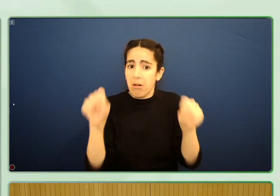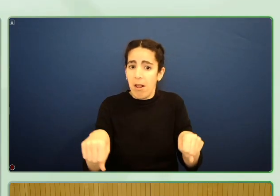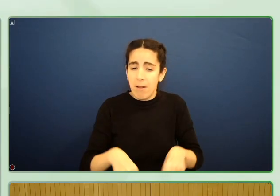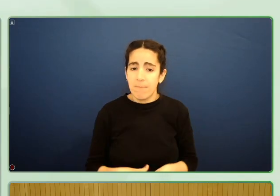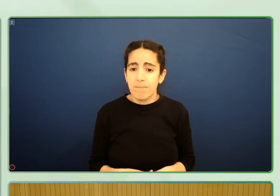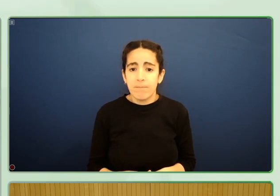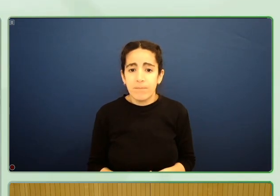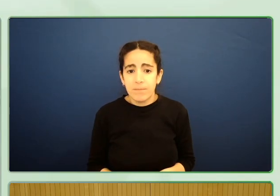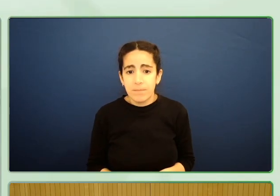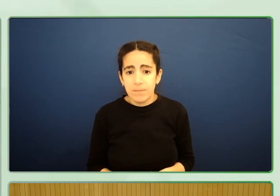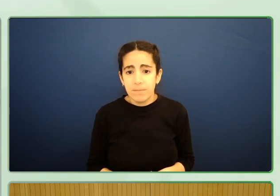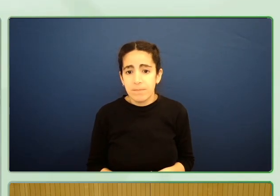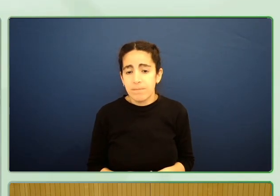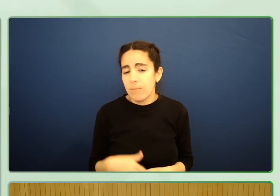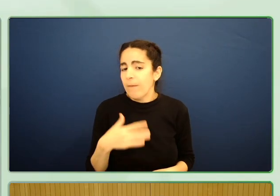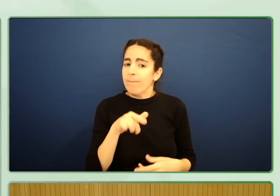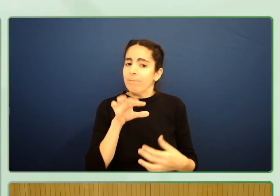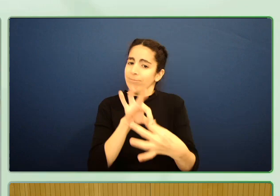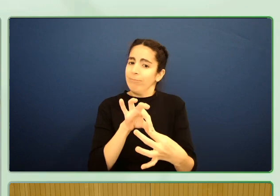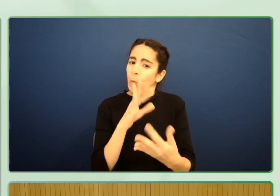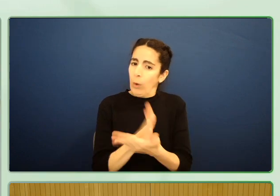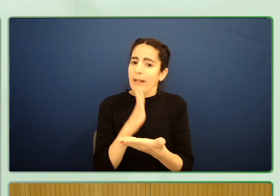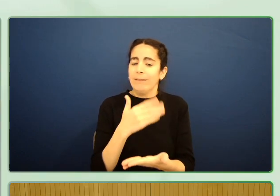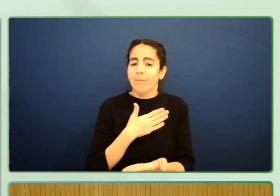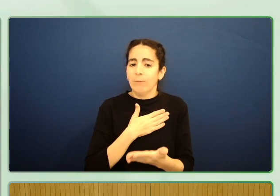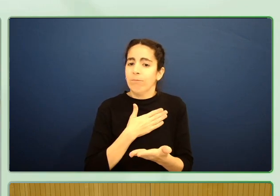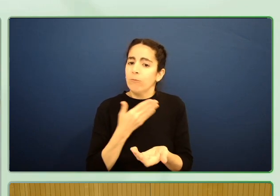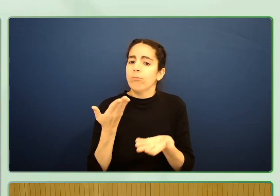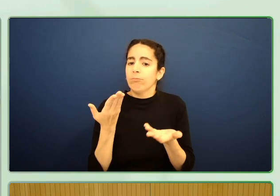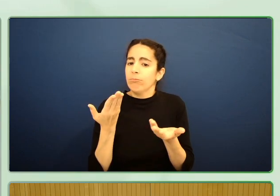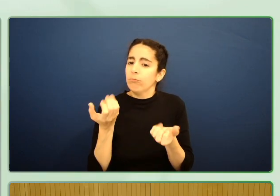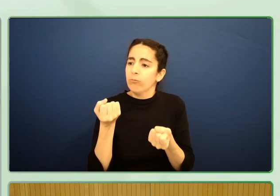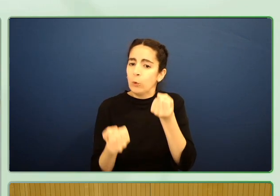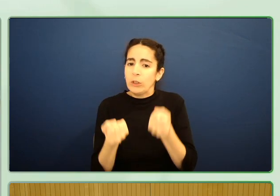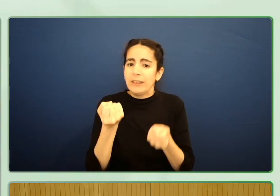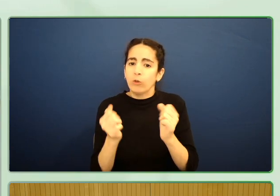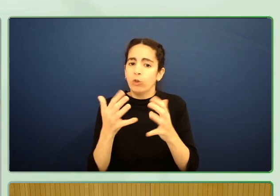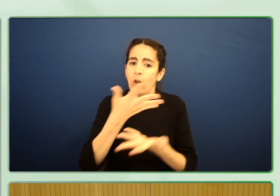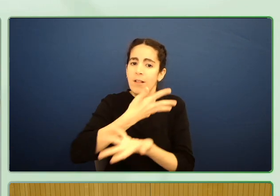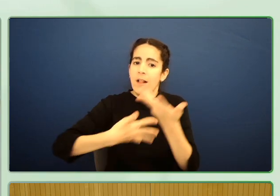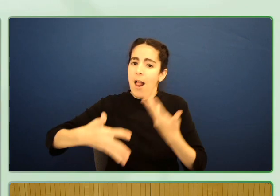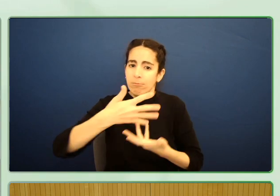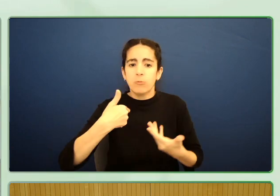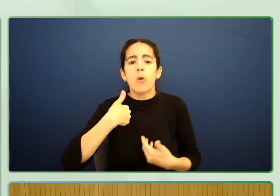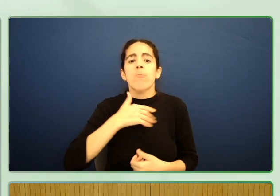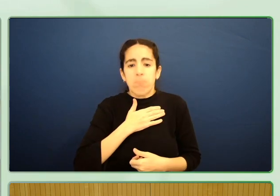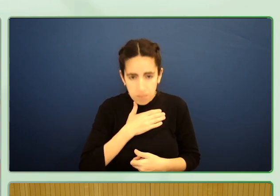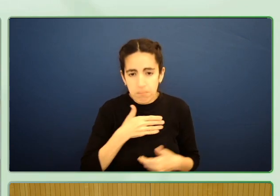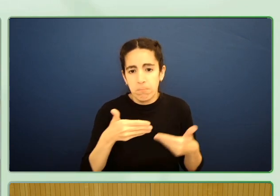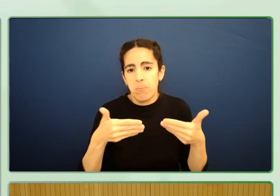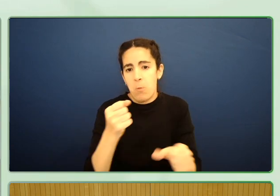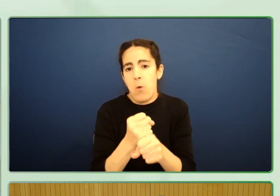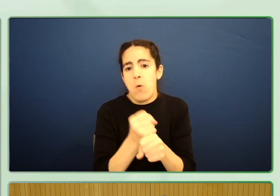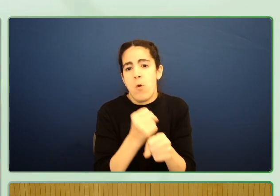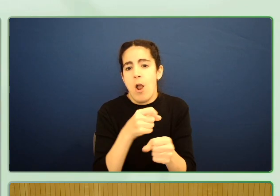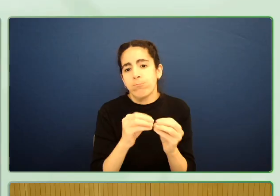to listen to them and continue working on that. And my time is ending, so